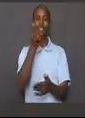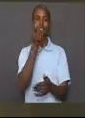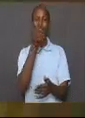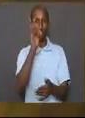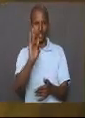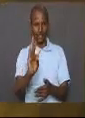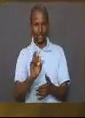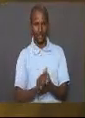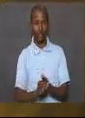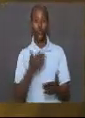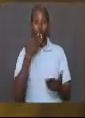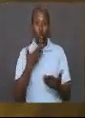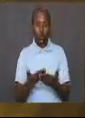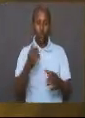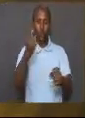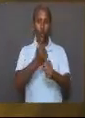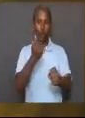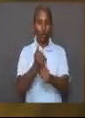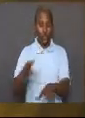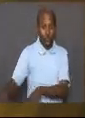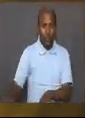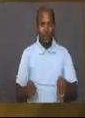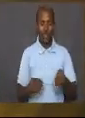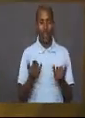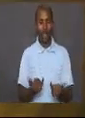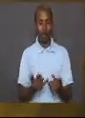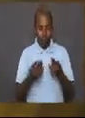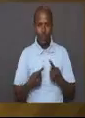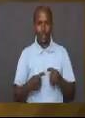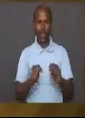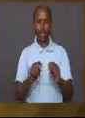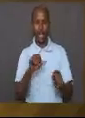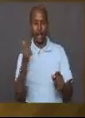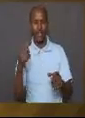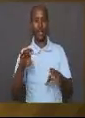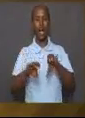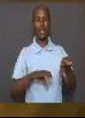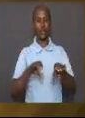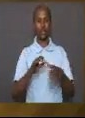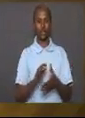17. Good work, students. Now let us try another